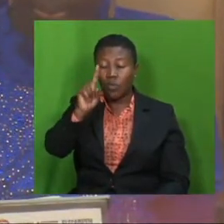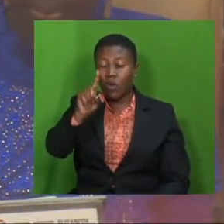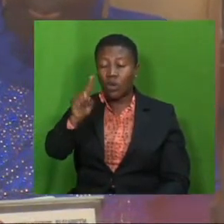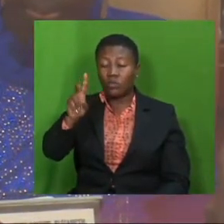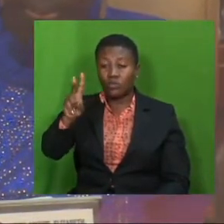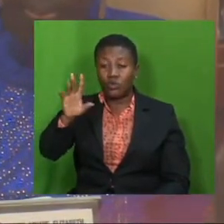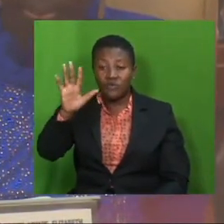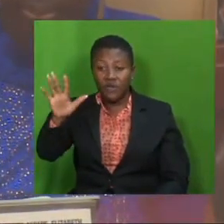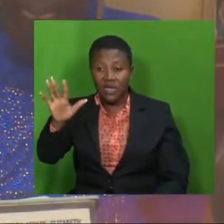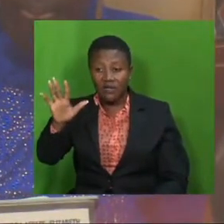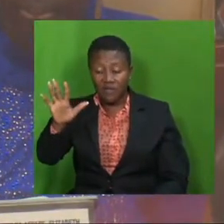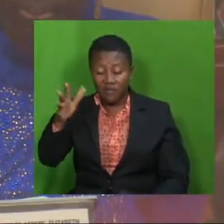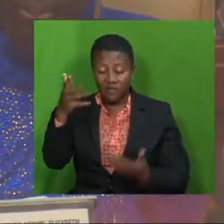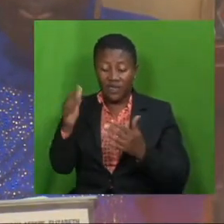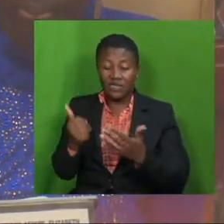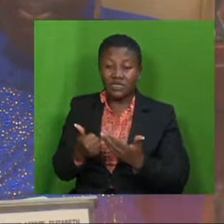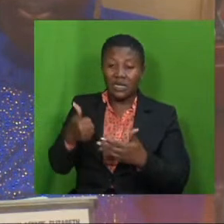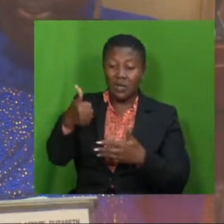amended, provides,